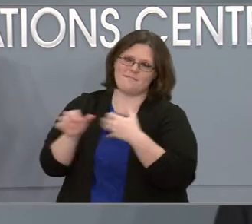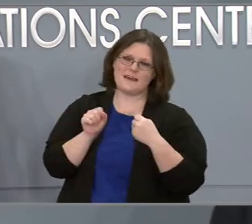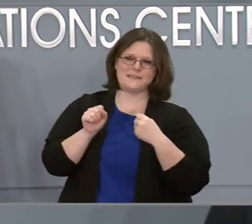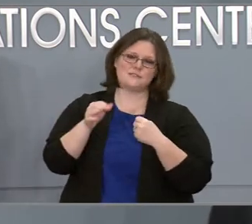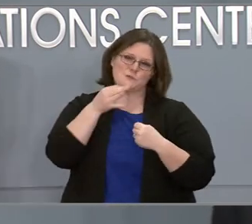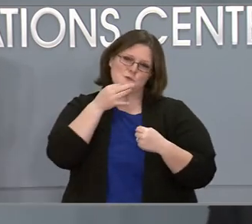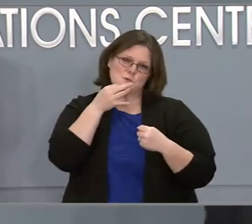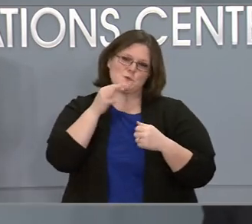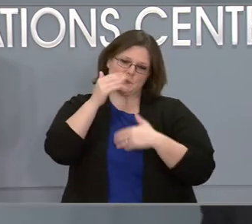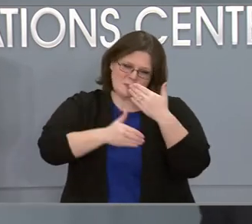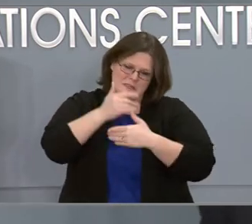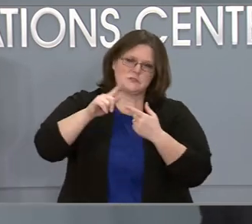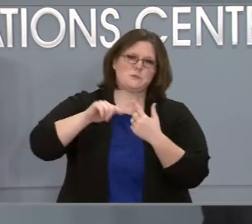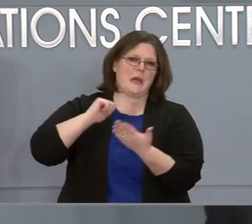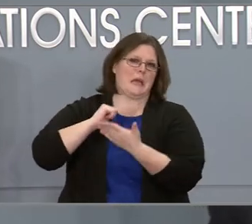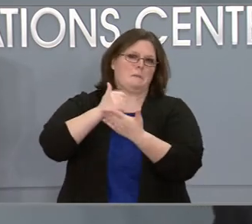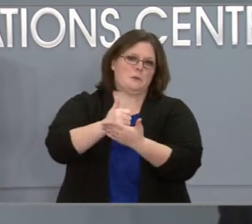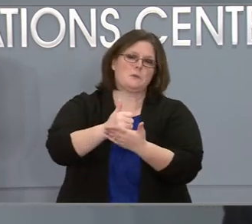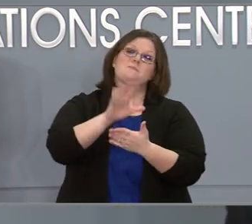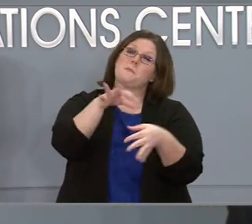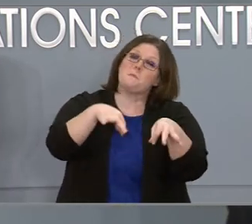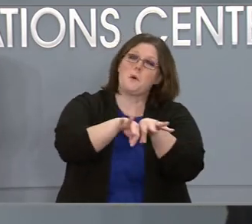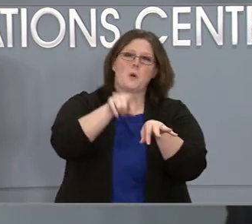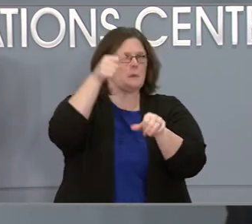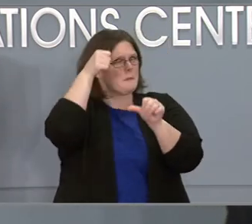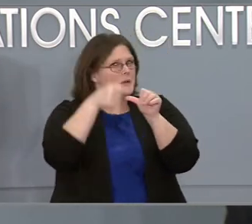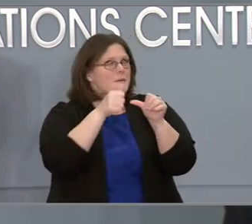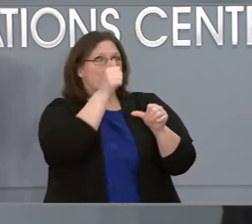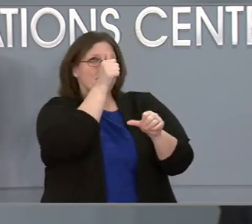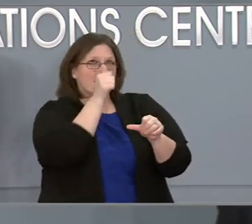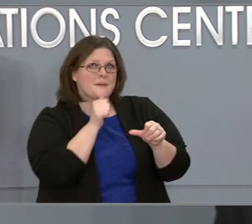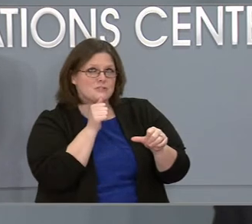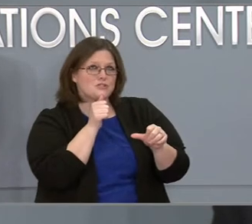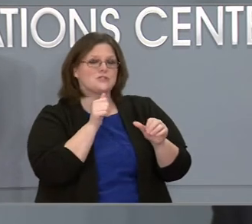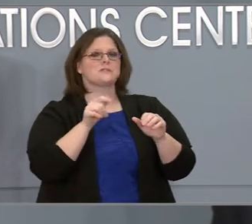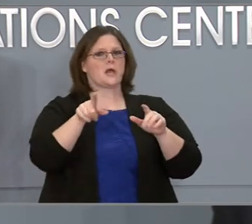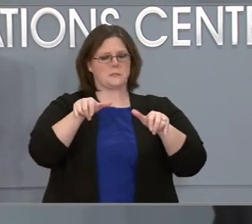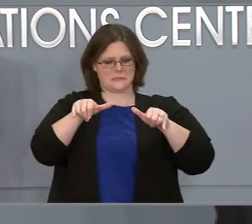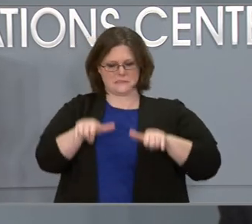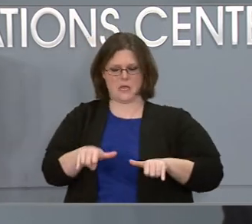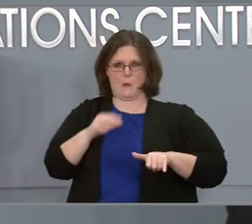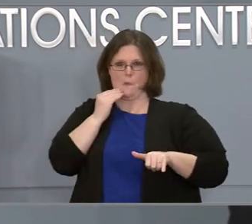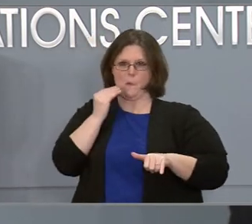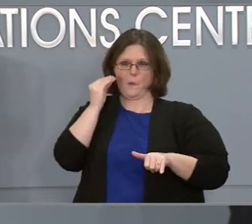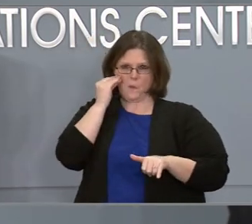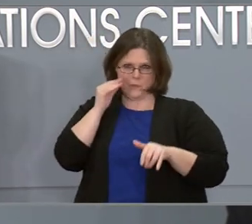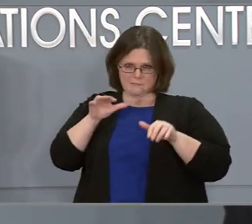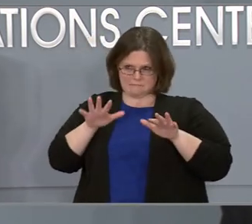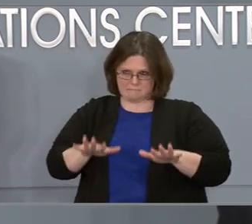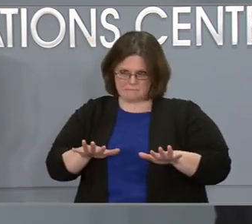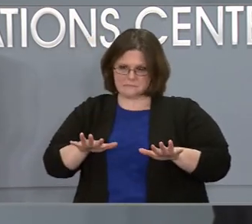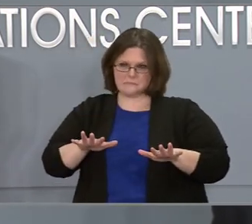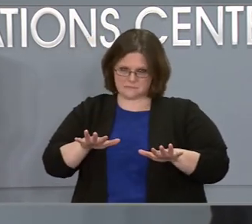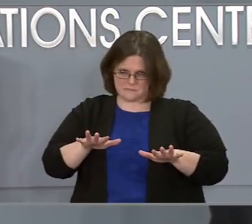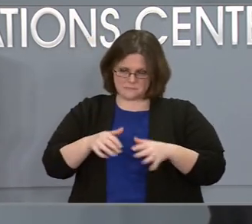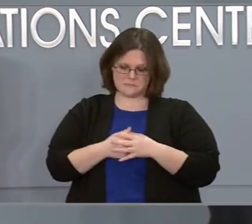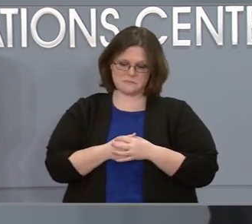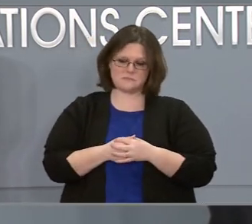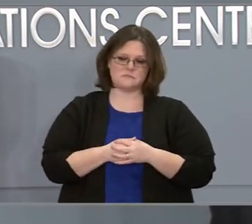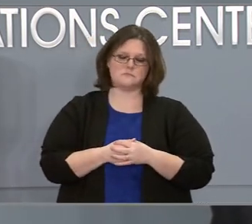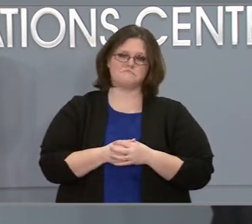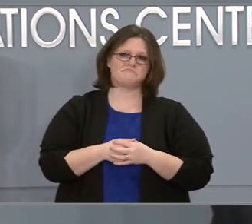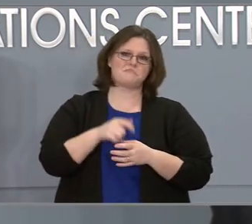as soon as possible. Be patient and be prepared to hunker down when winter weather hits. There's no need to take